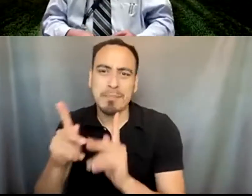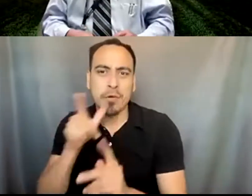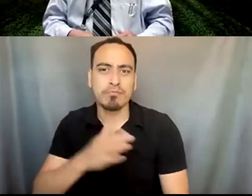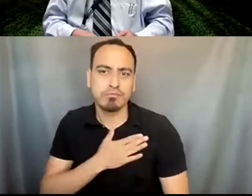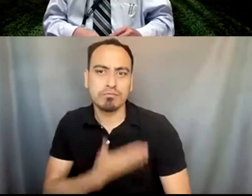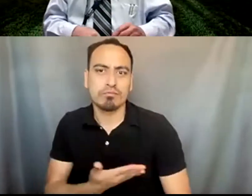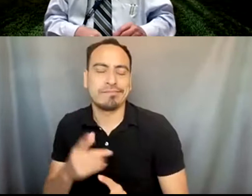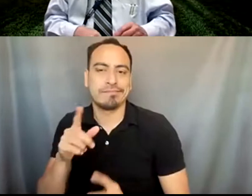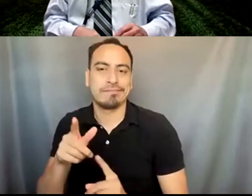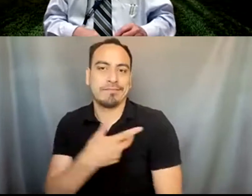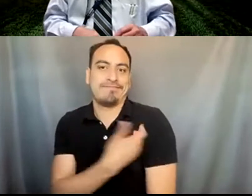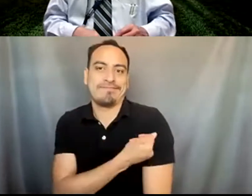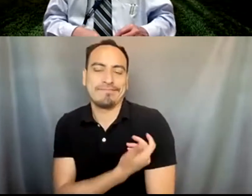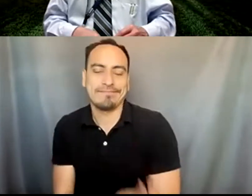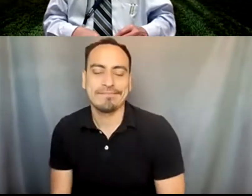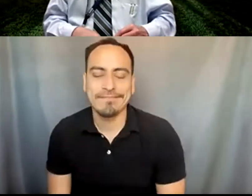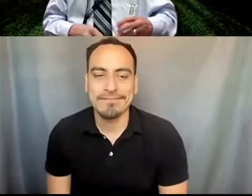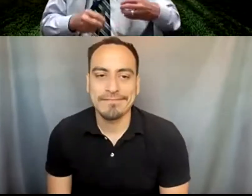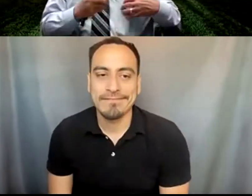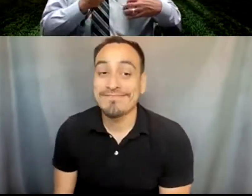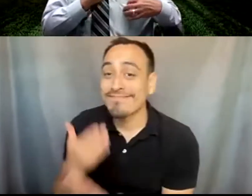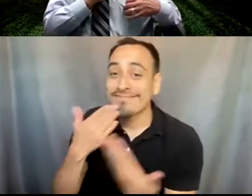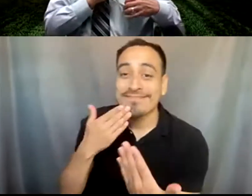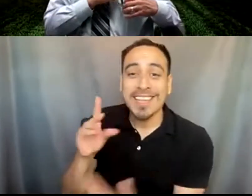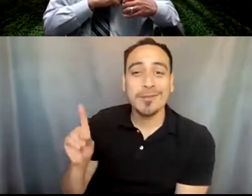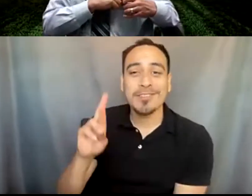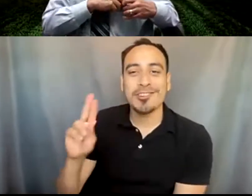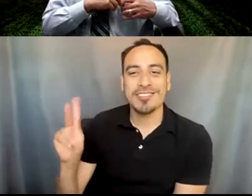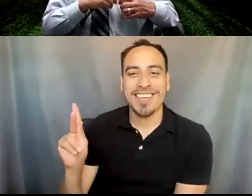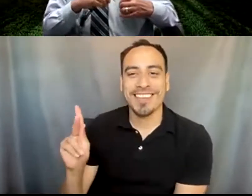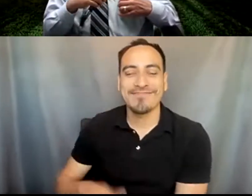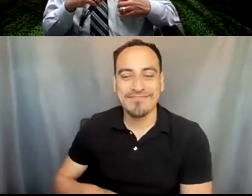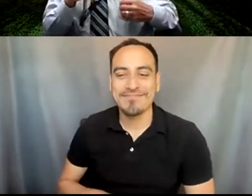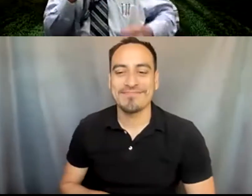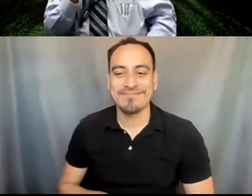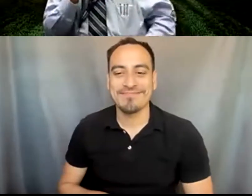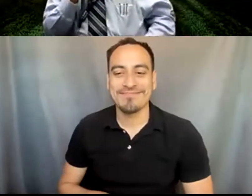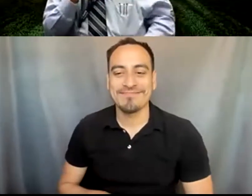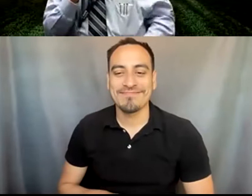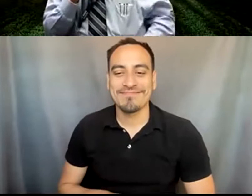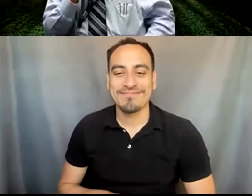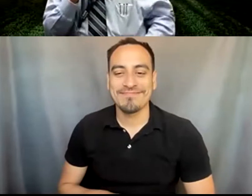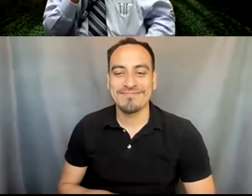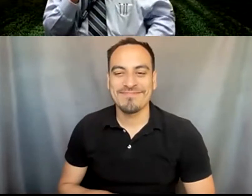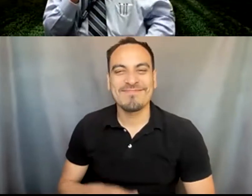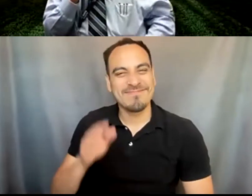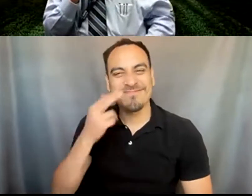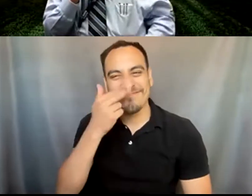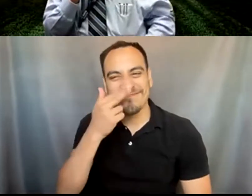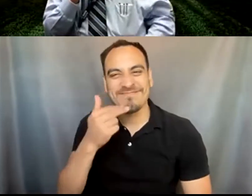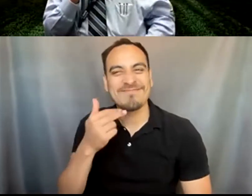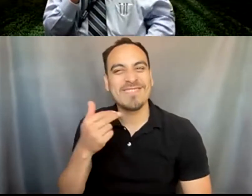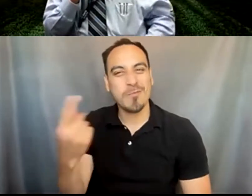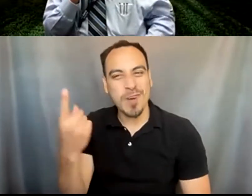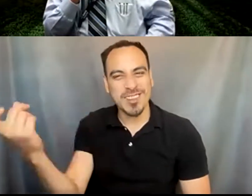Great, thank you, Dr. K. And you know, there's actually this question that I think has come up in every session, which you